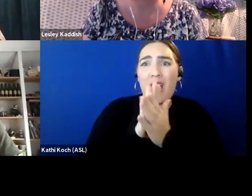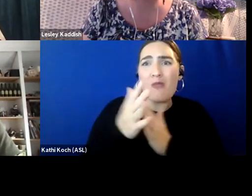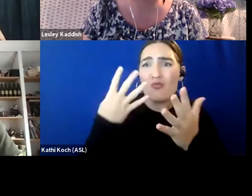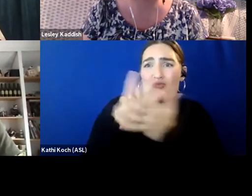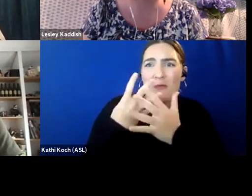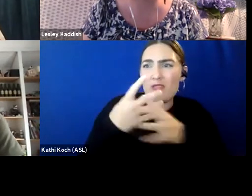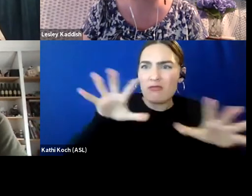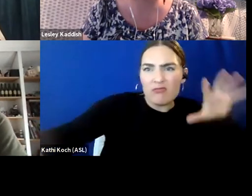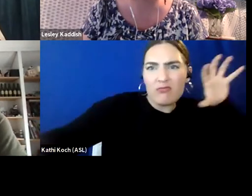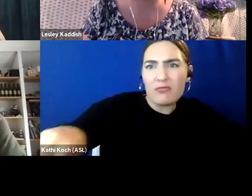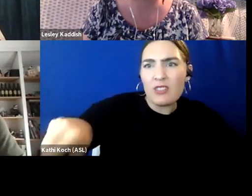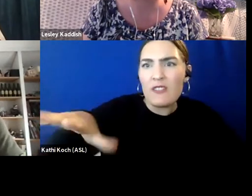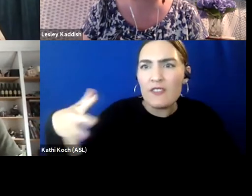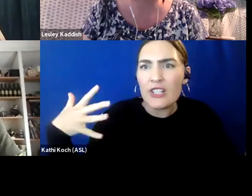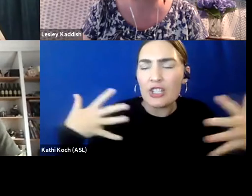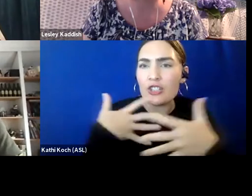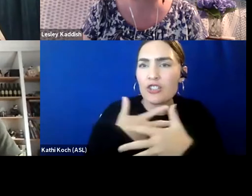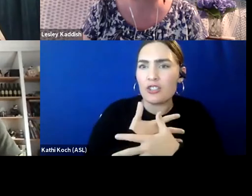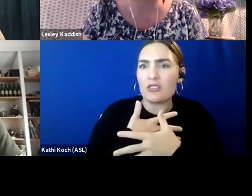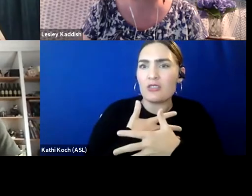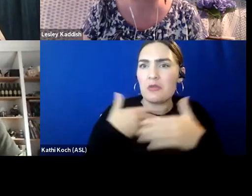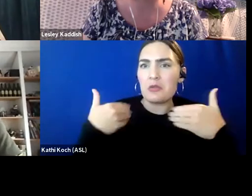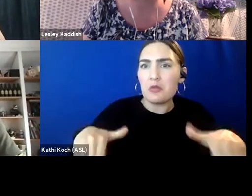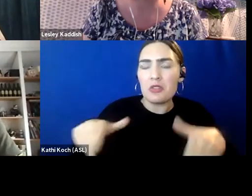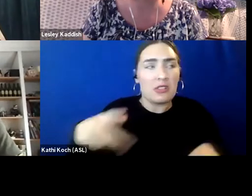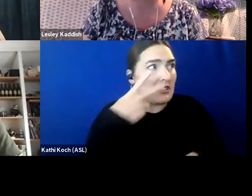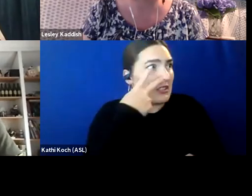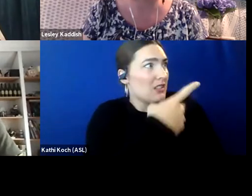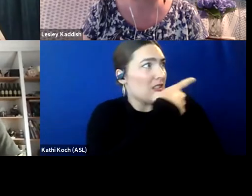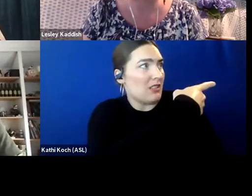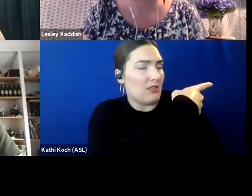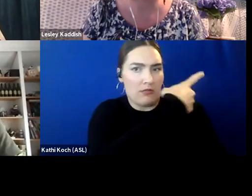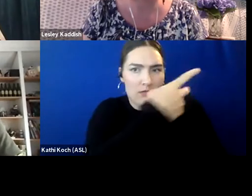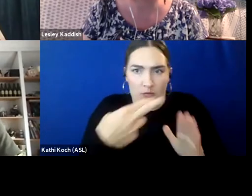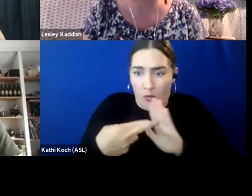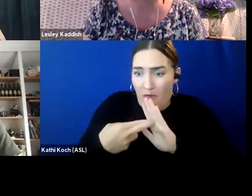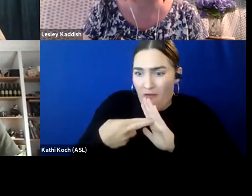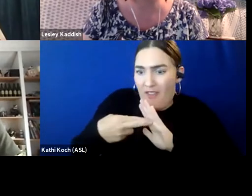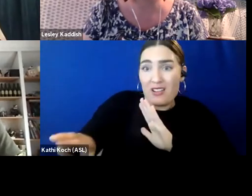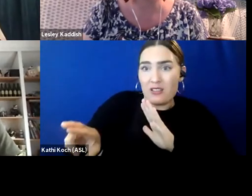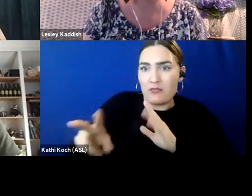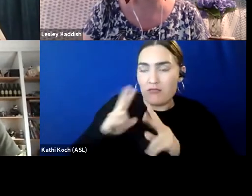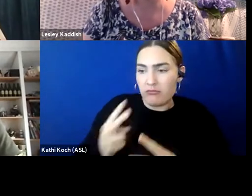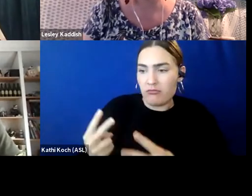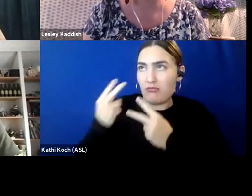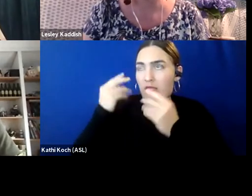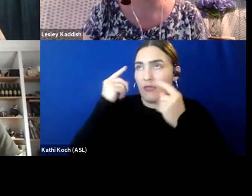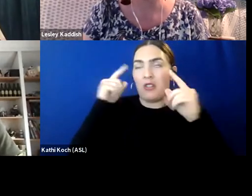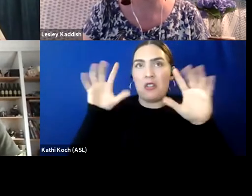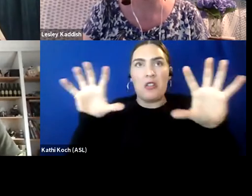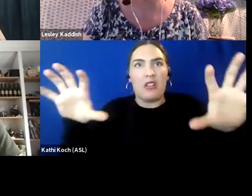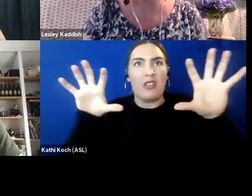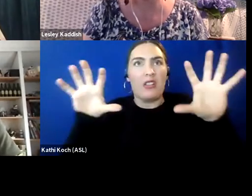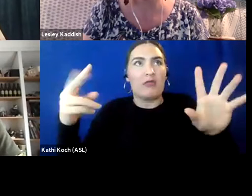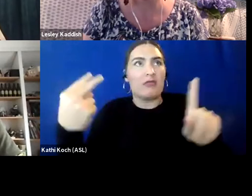feared. The menace they see reflected in the haunting eyes, staring